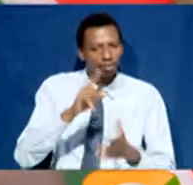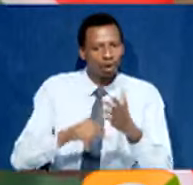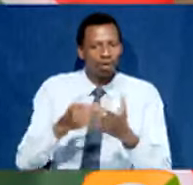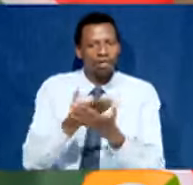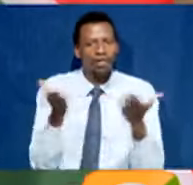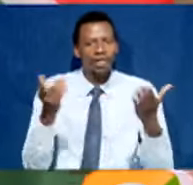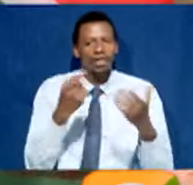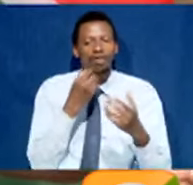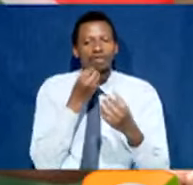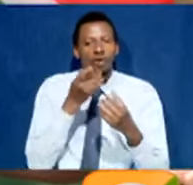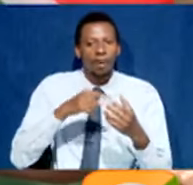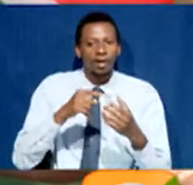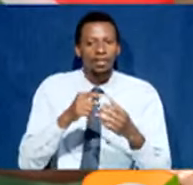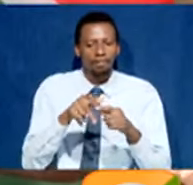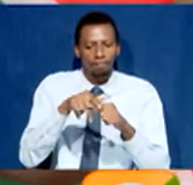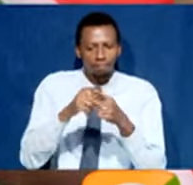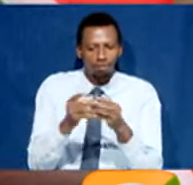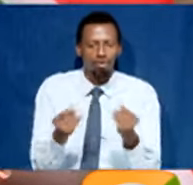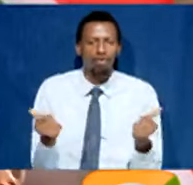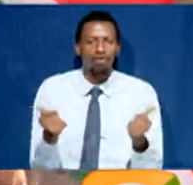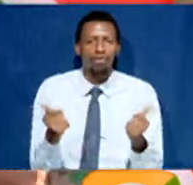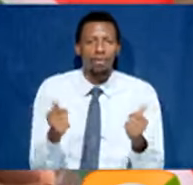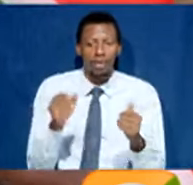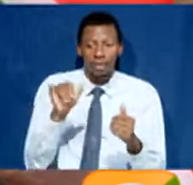is why we now have a law in Parliament.